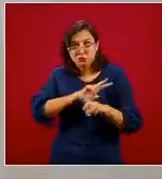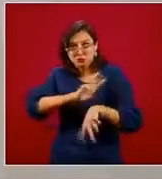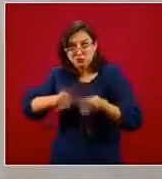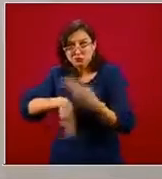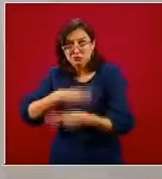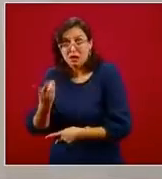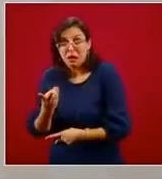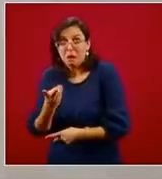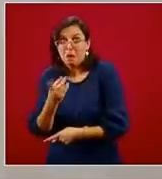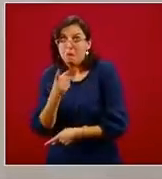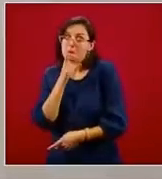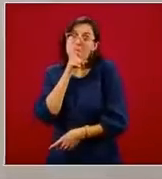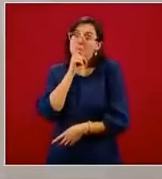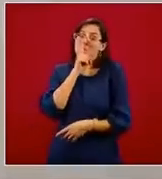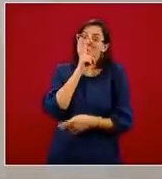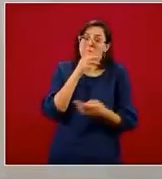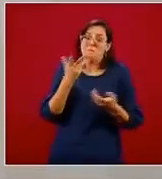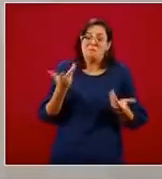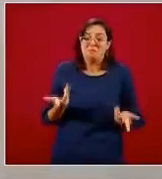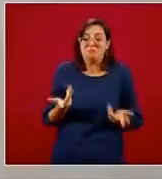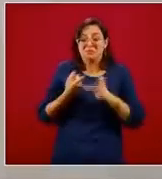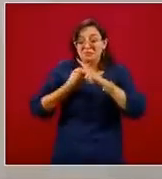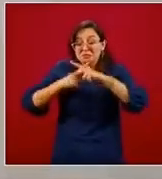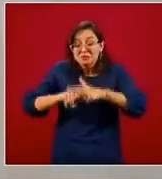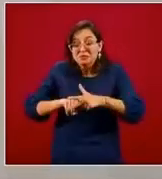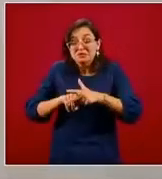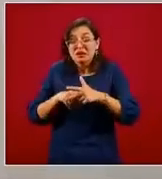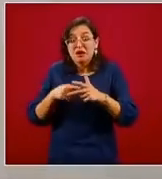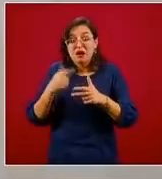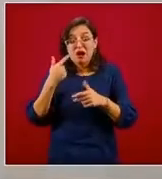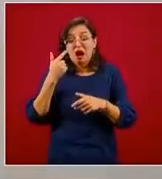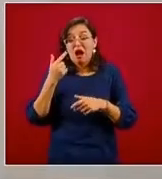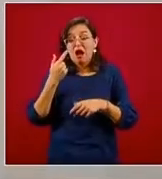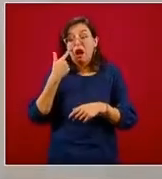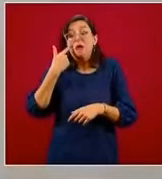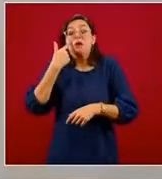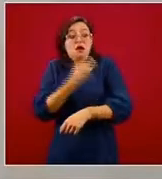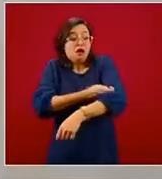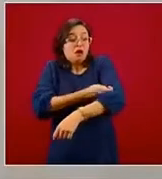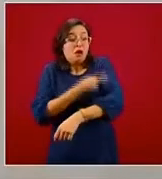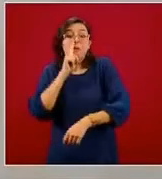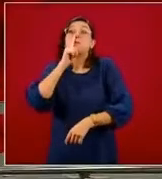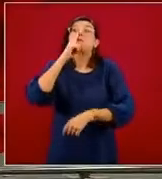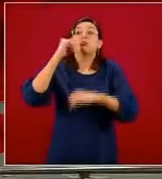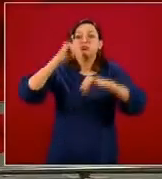So people who are asymptomatic usually don't go to get health care.